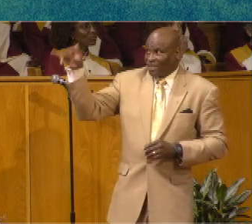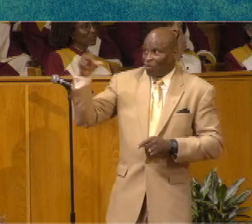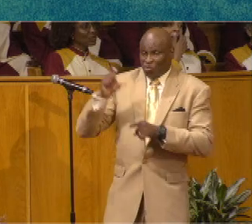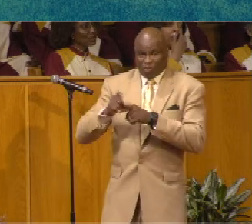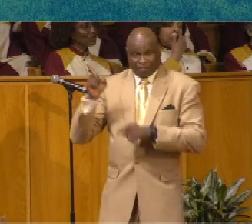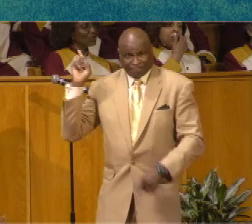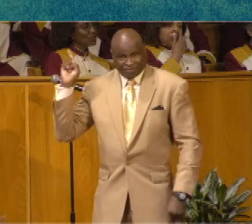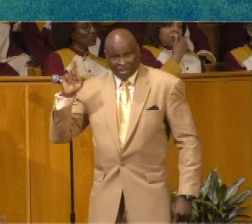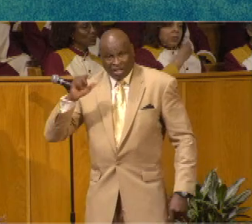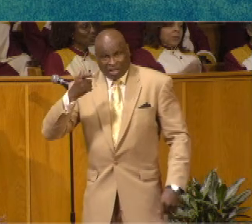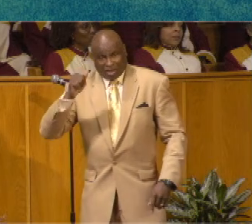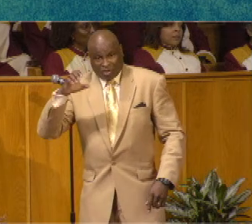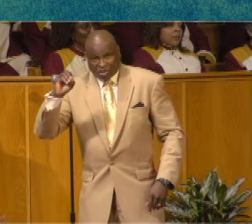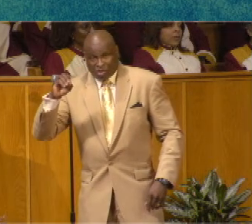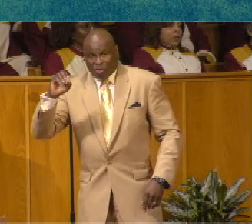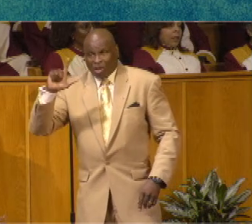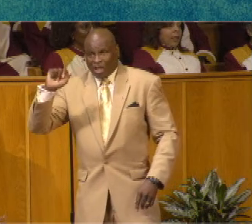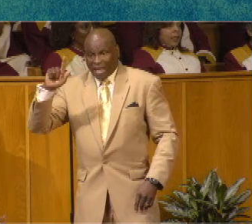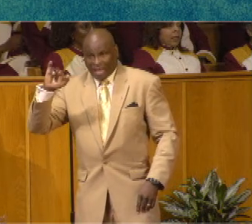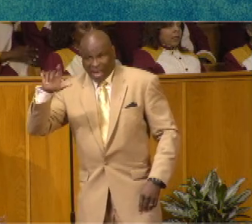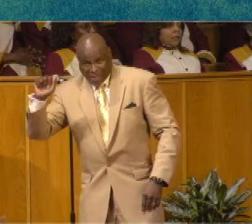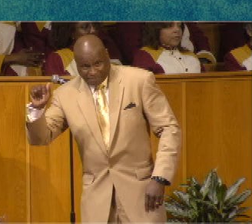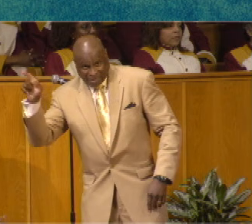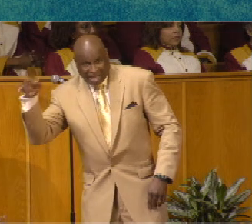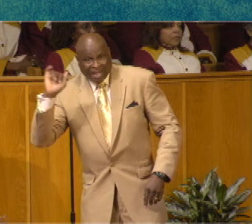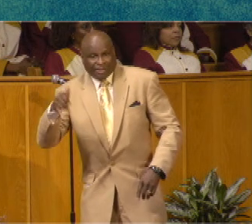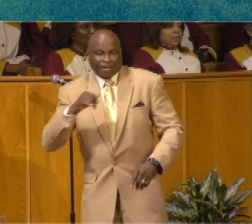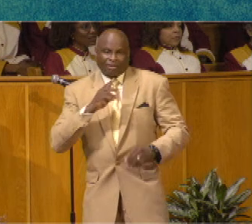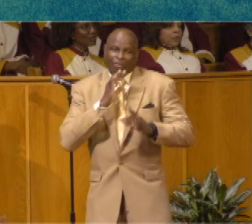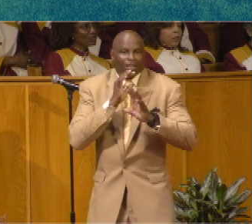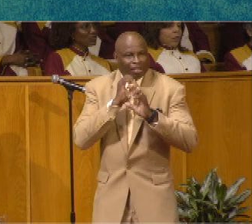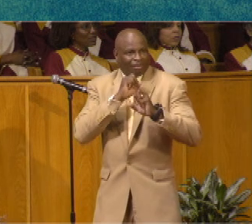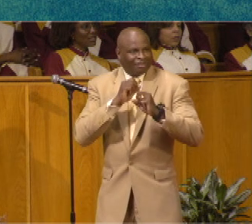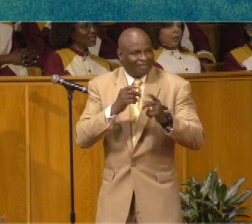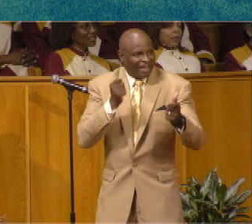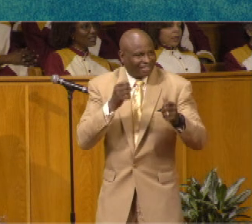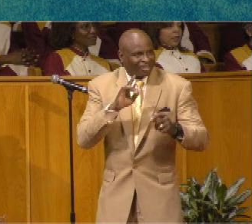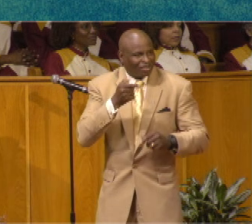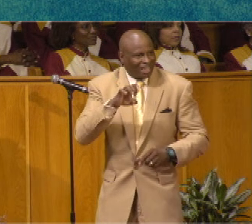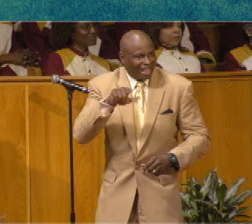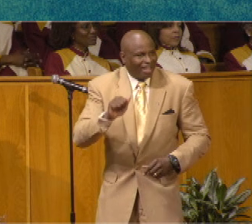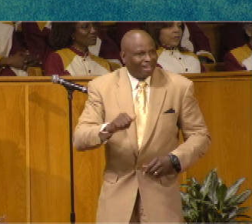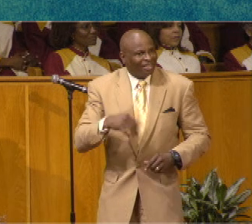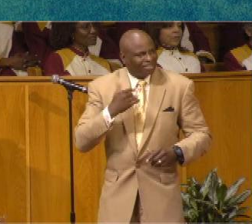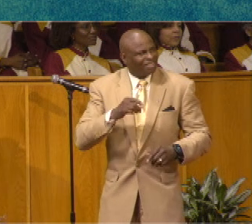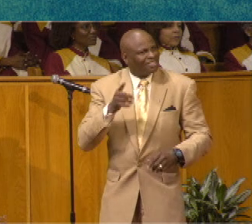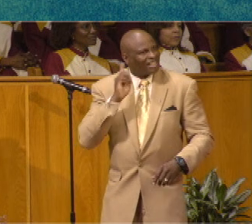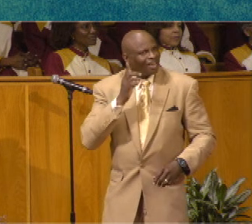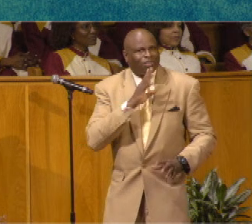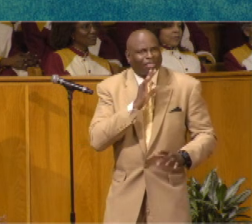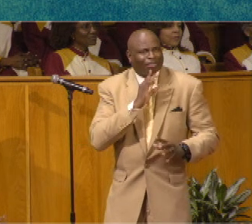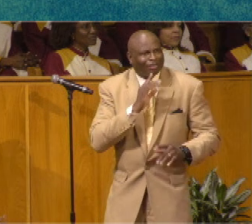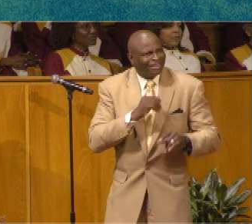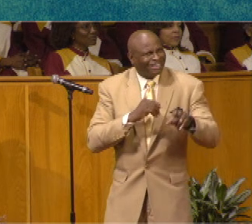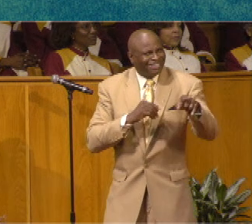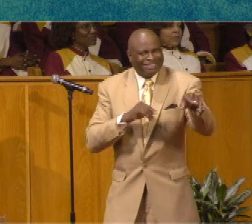glosso, not say lalia. Now say it fast, glossolalia. Look at you, sound like you're talking in tongues.